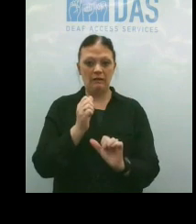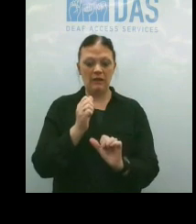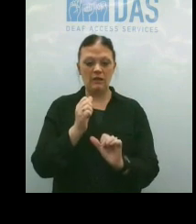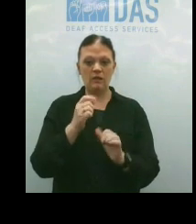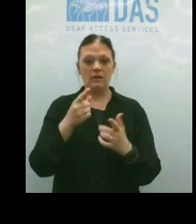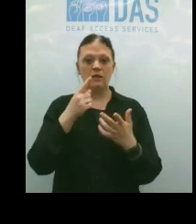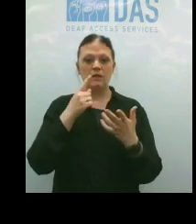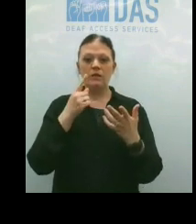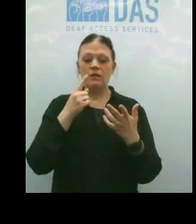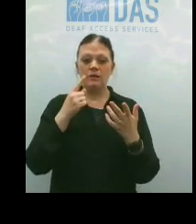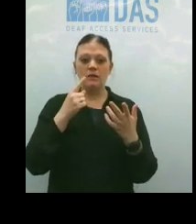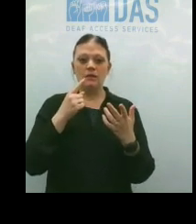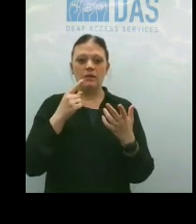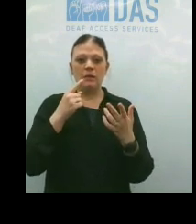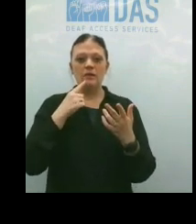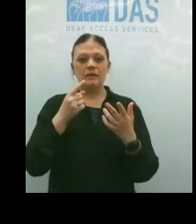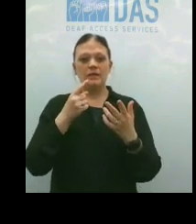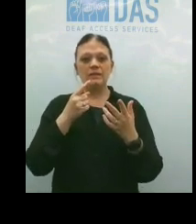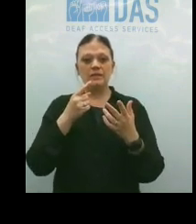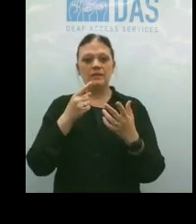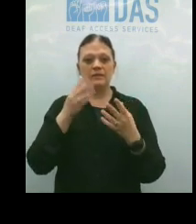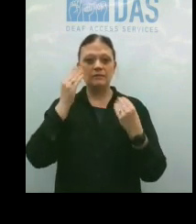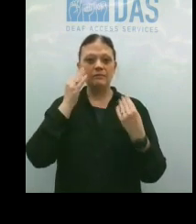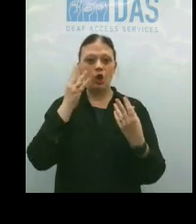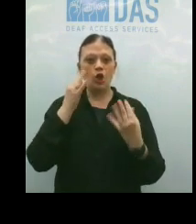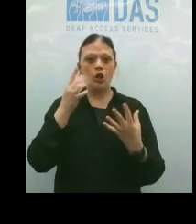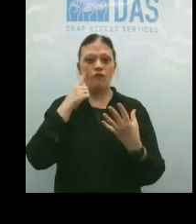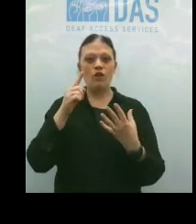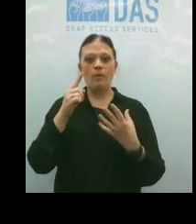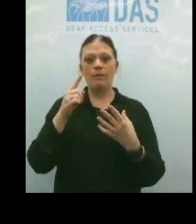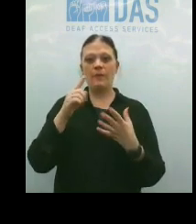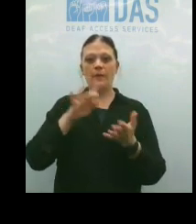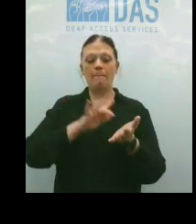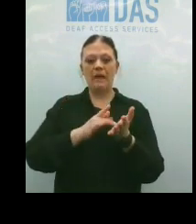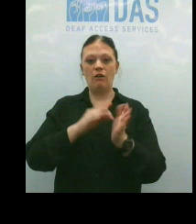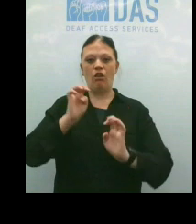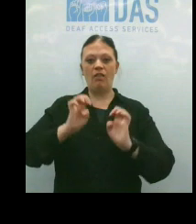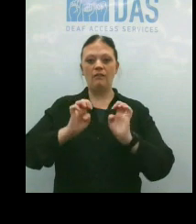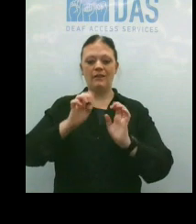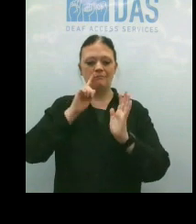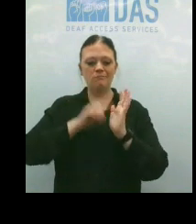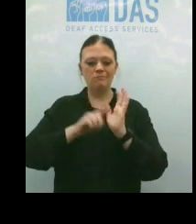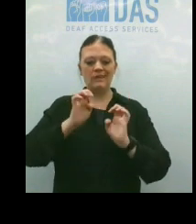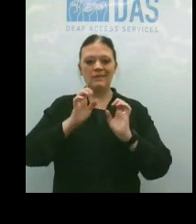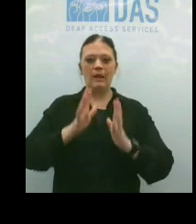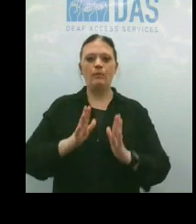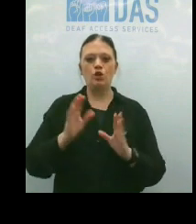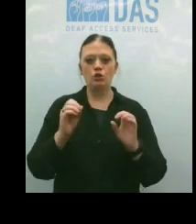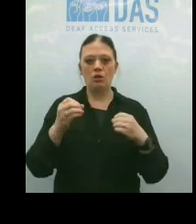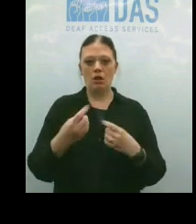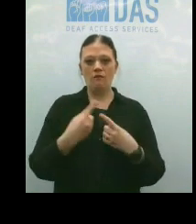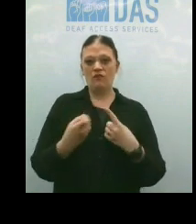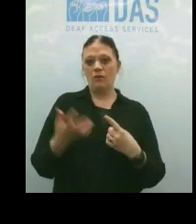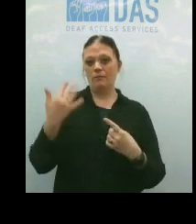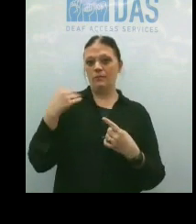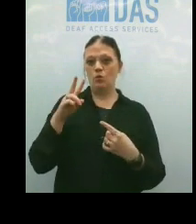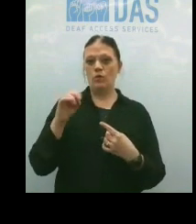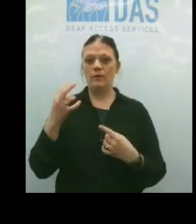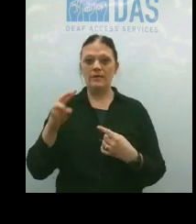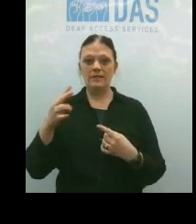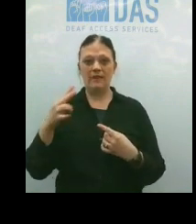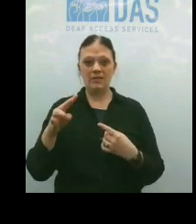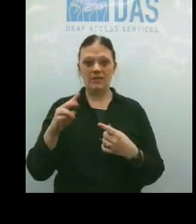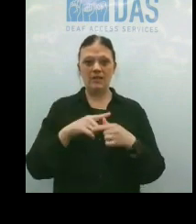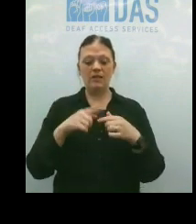is hard data from the medical examiner's office for the first 4 months of the year, dating back to 2017, and then the full